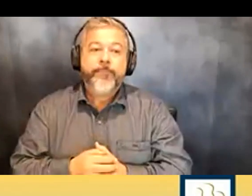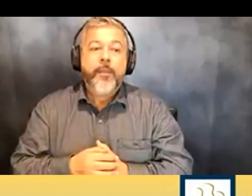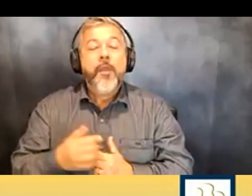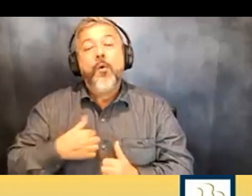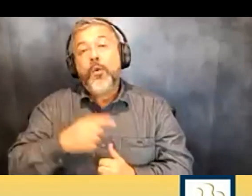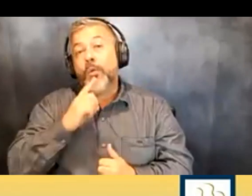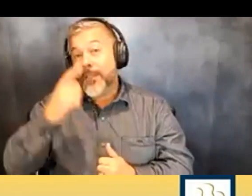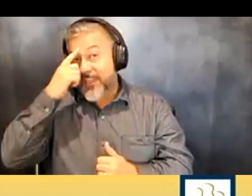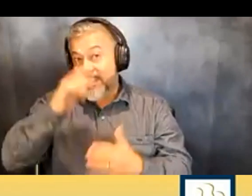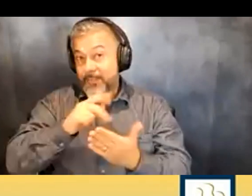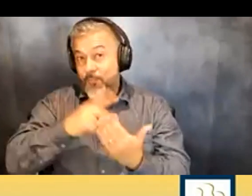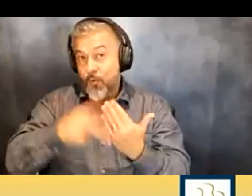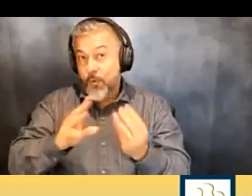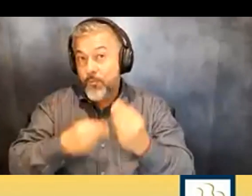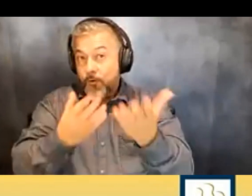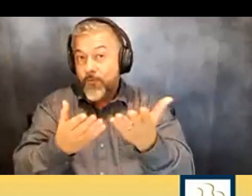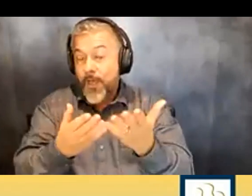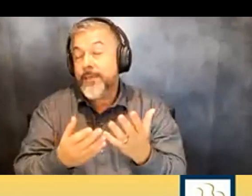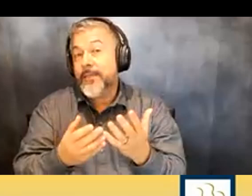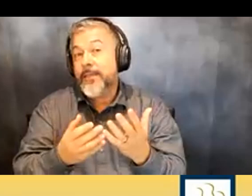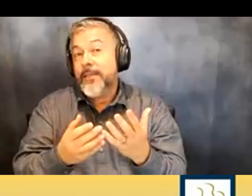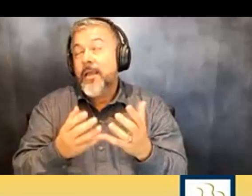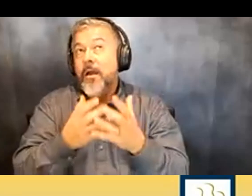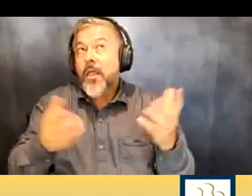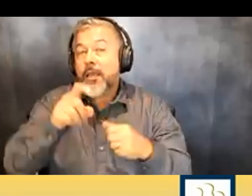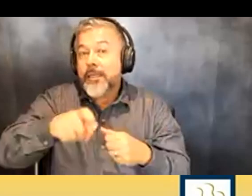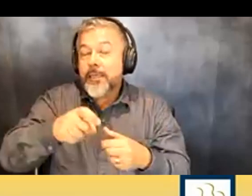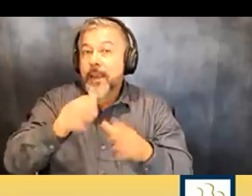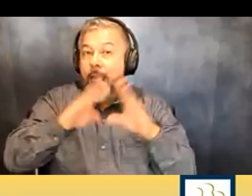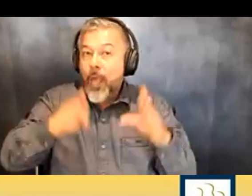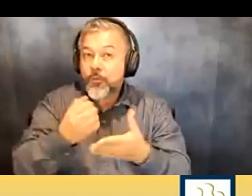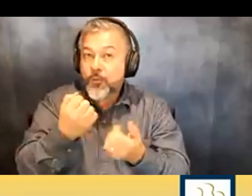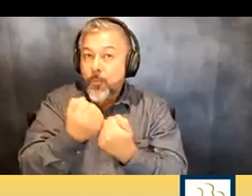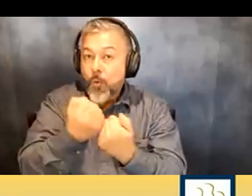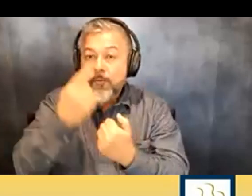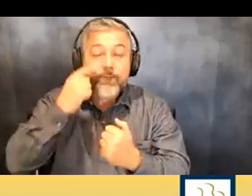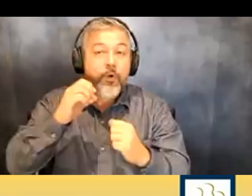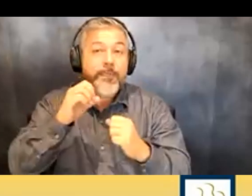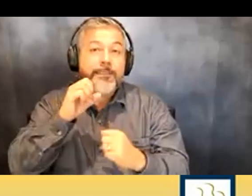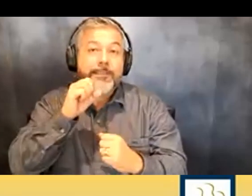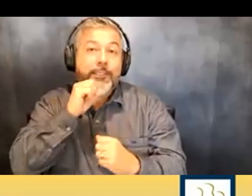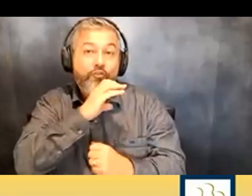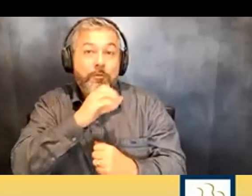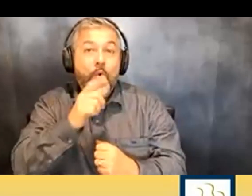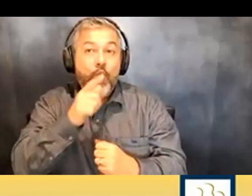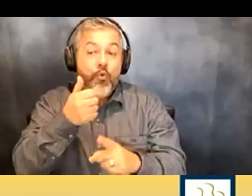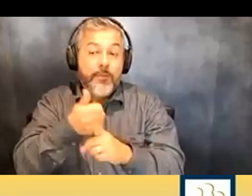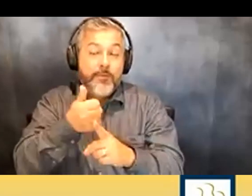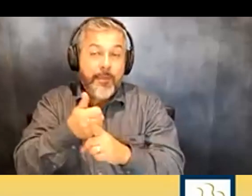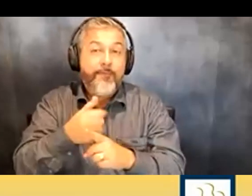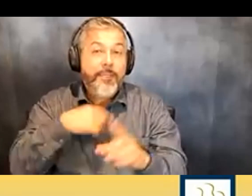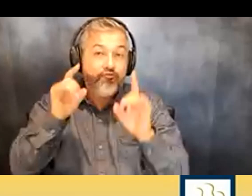thinking this program can provide key, much needed housing support to seniors who might be in crisis because of abuse, neglect.